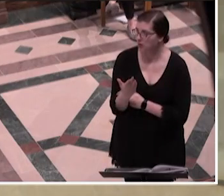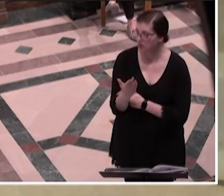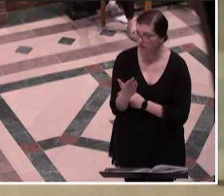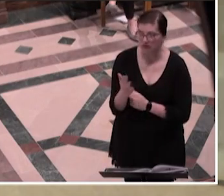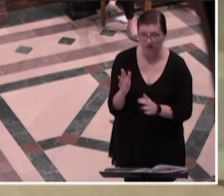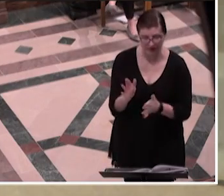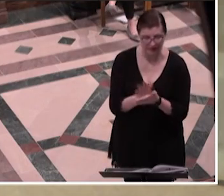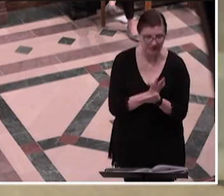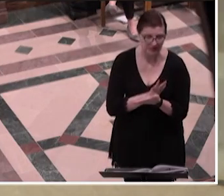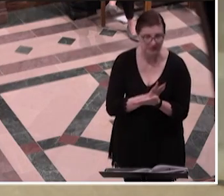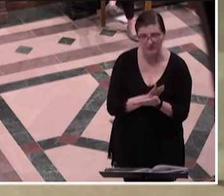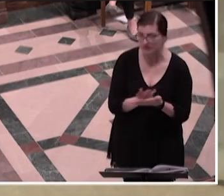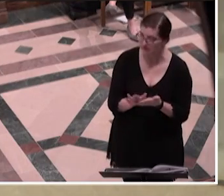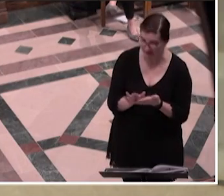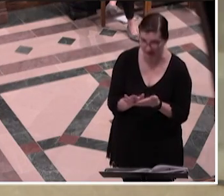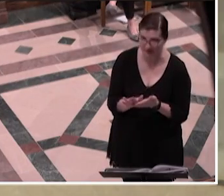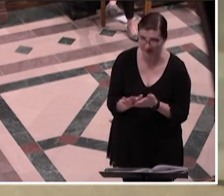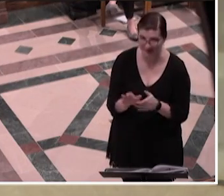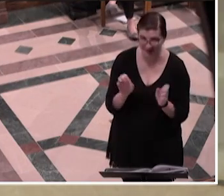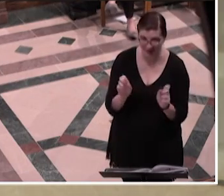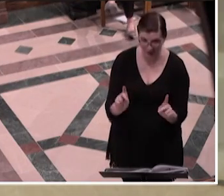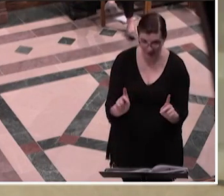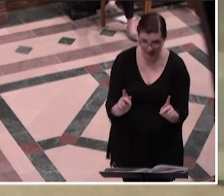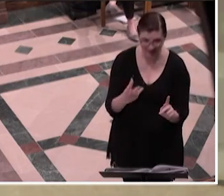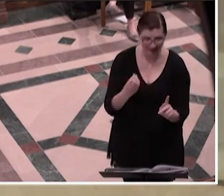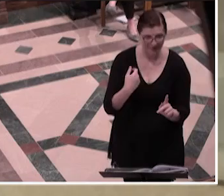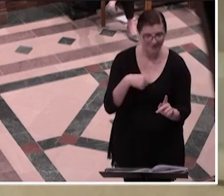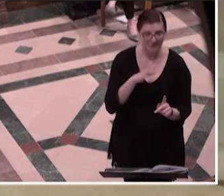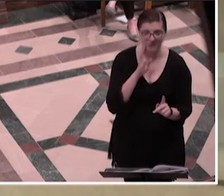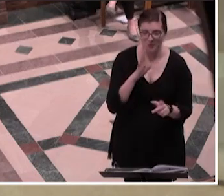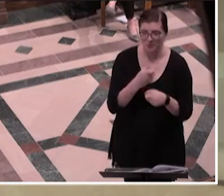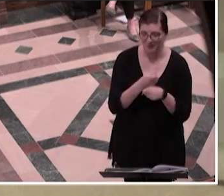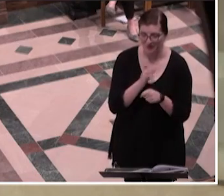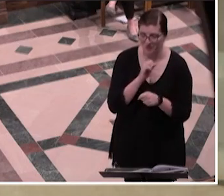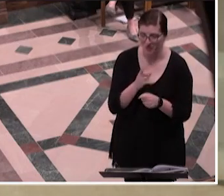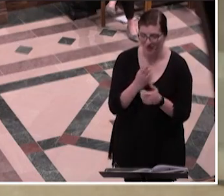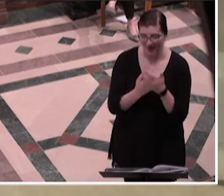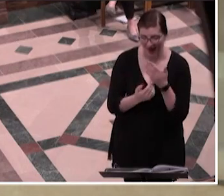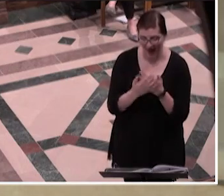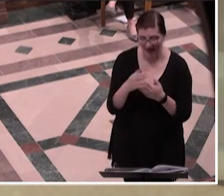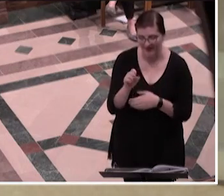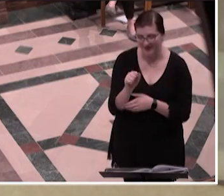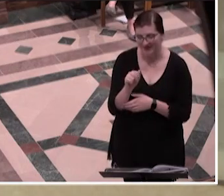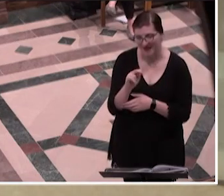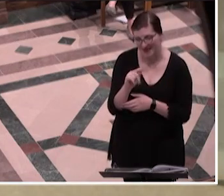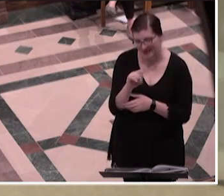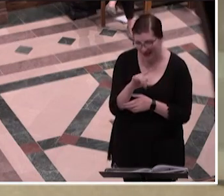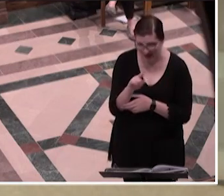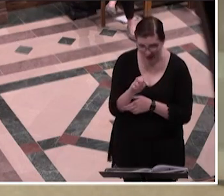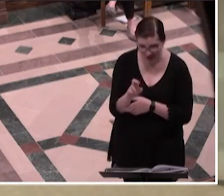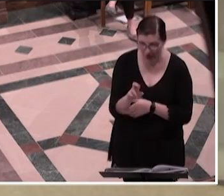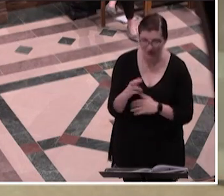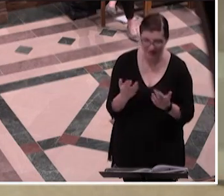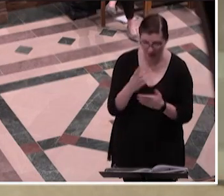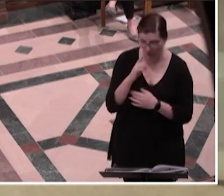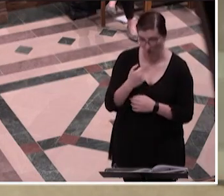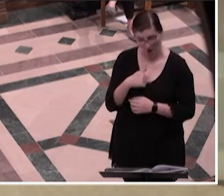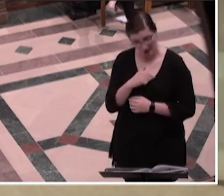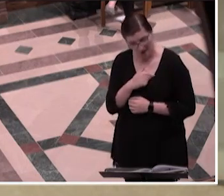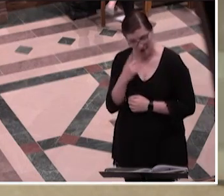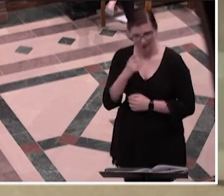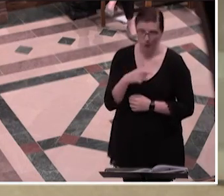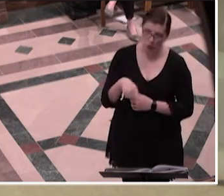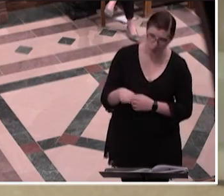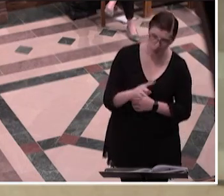scoured clean. And we will make sure that the hand sanitizers are here for us, for you, so you can be rest assured we're